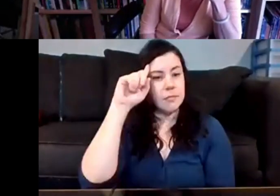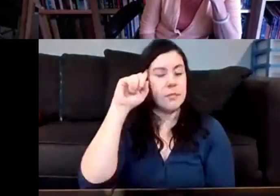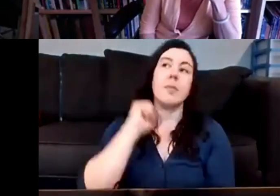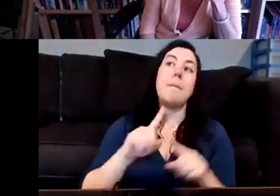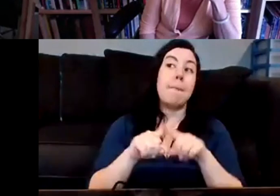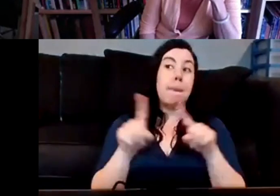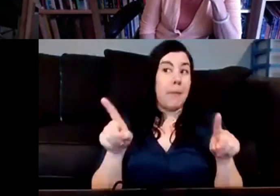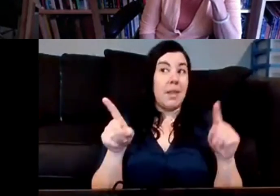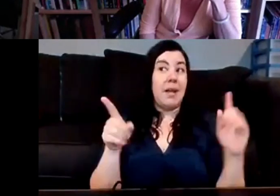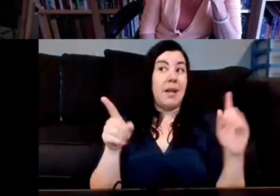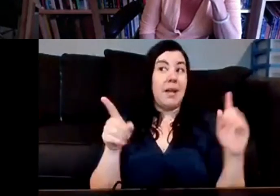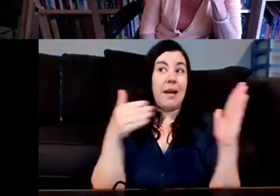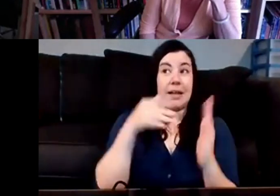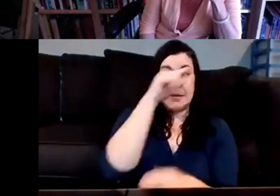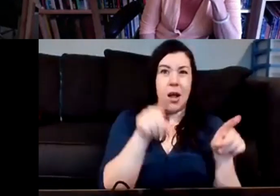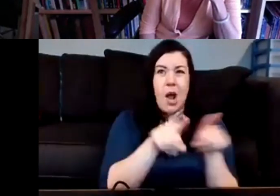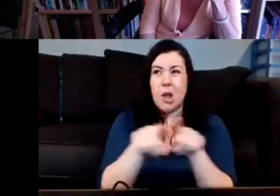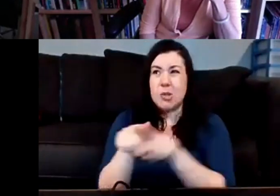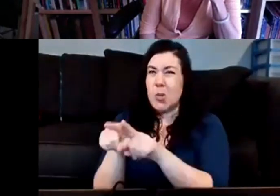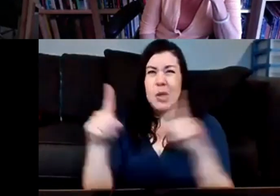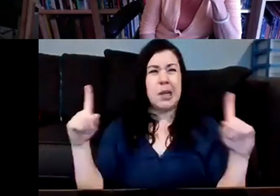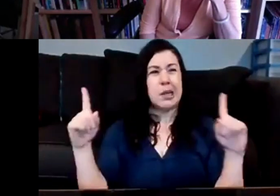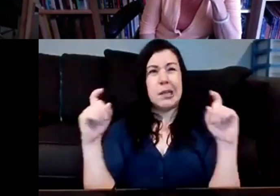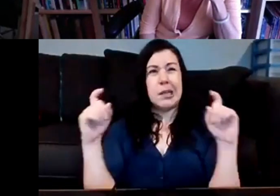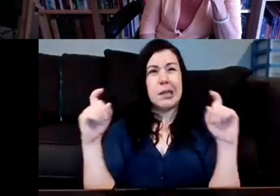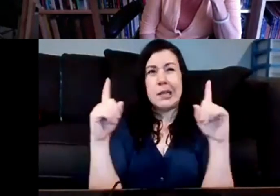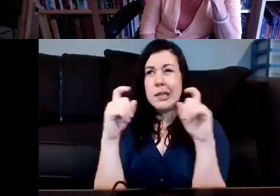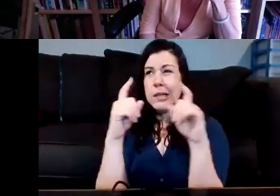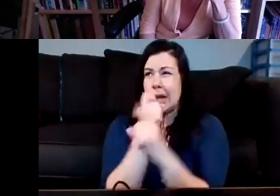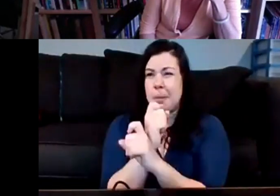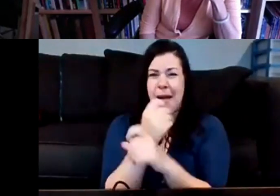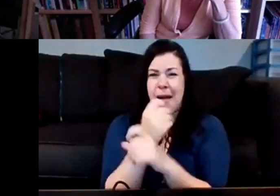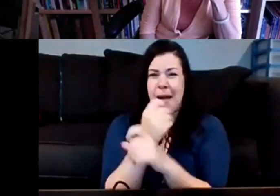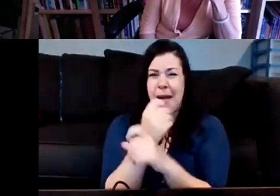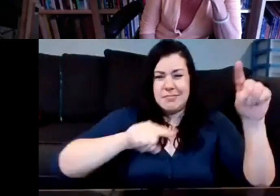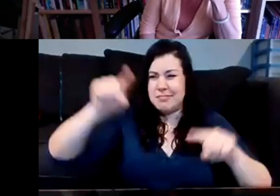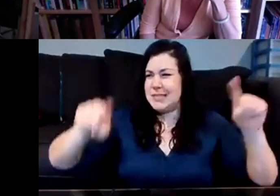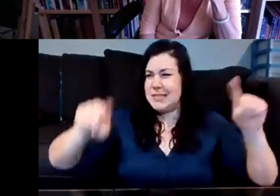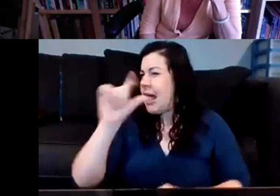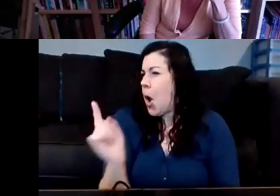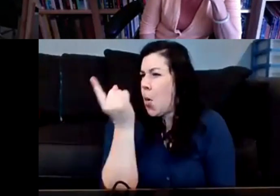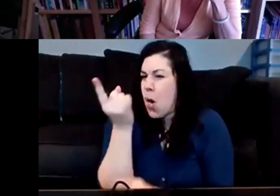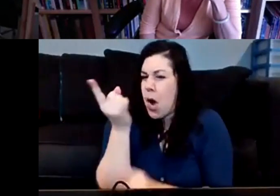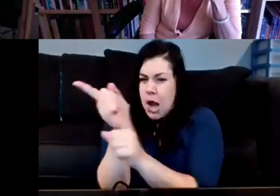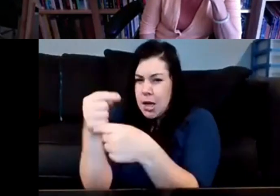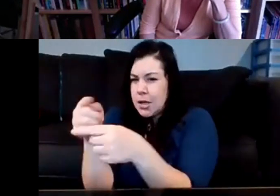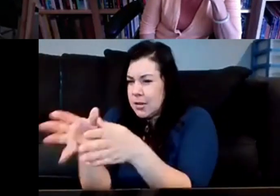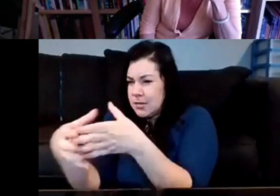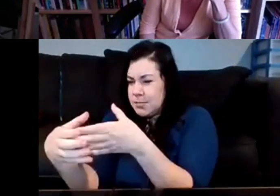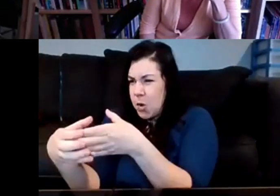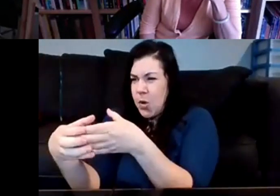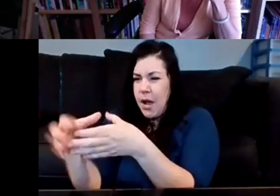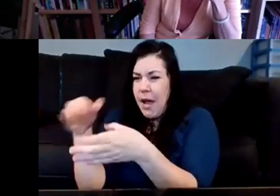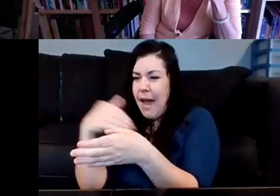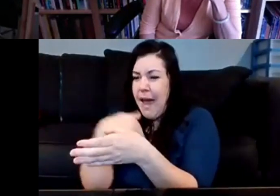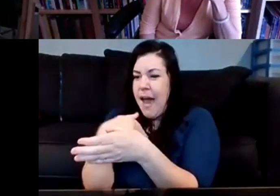is very complex and happens in so many forms. And I would say that's only like maybe 2% of it or something. It's happening all of the time. And